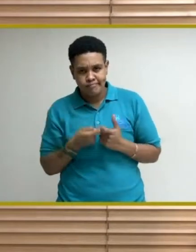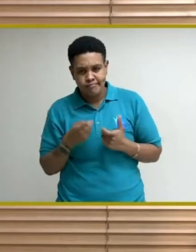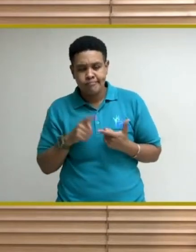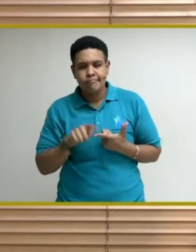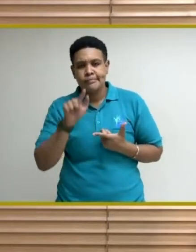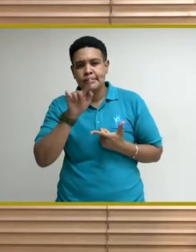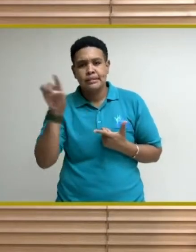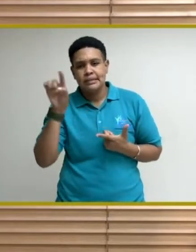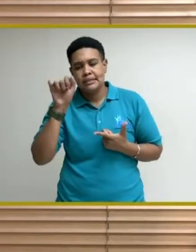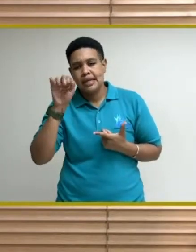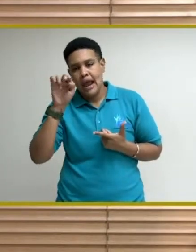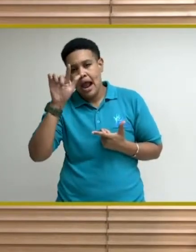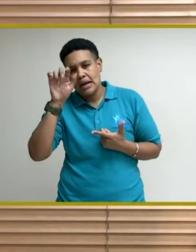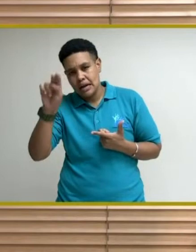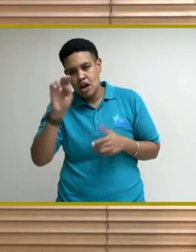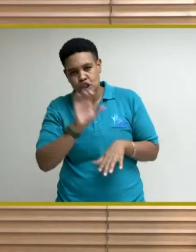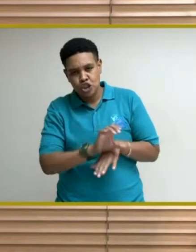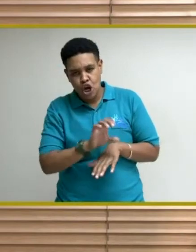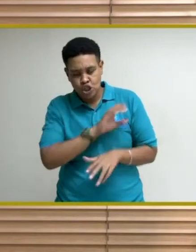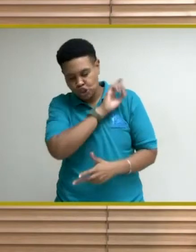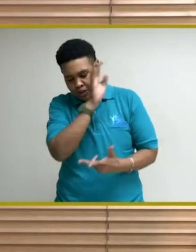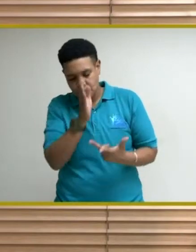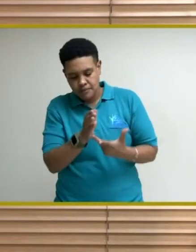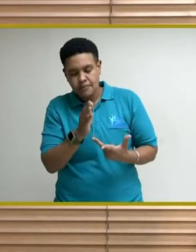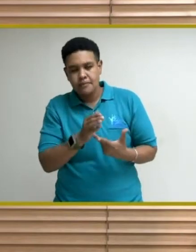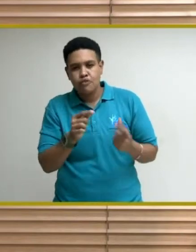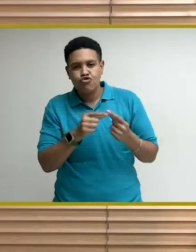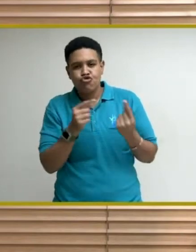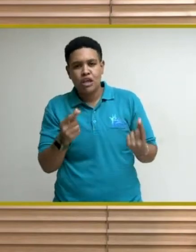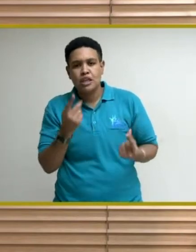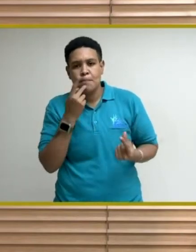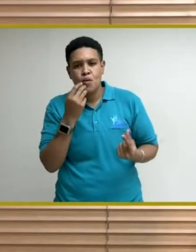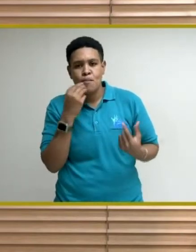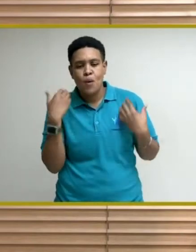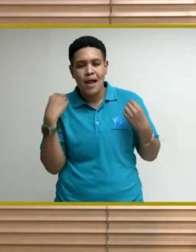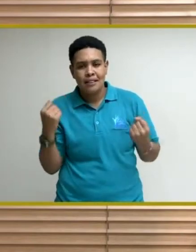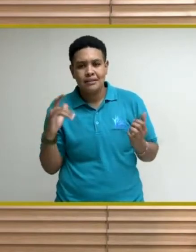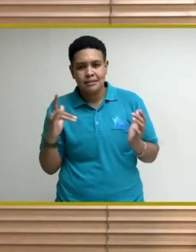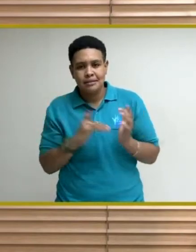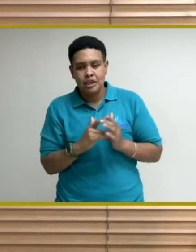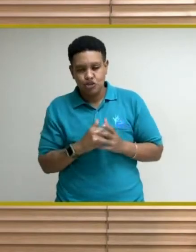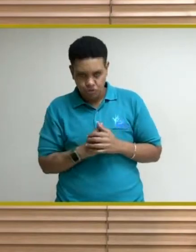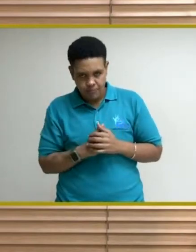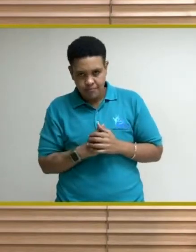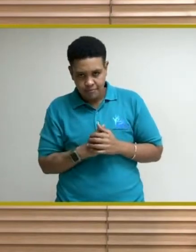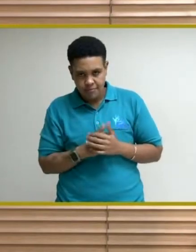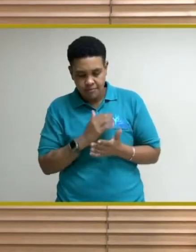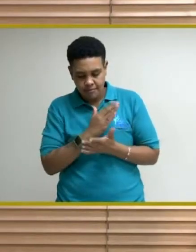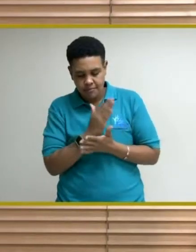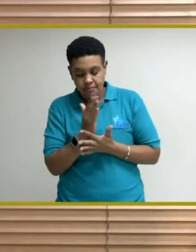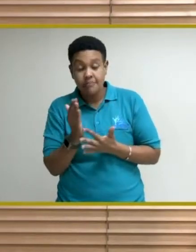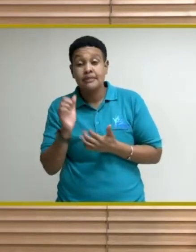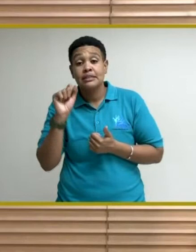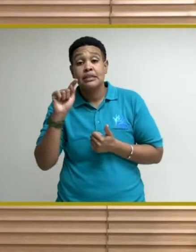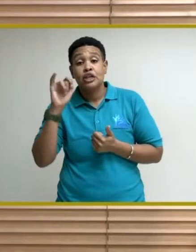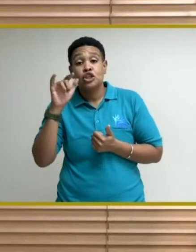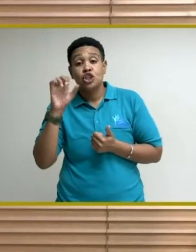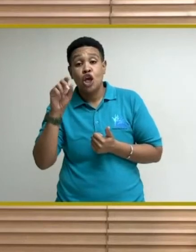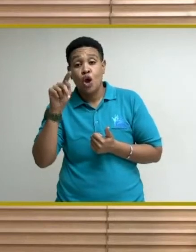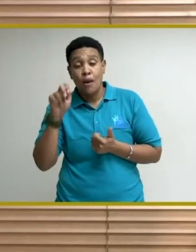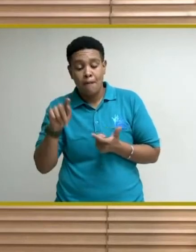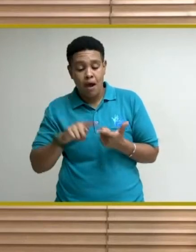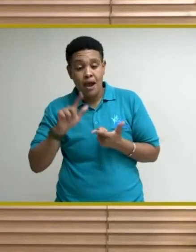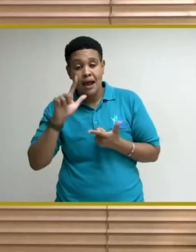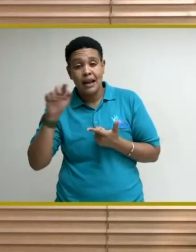Linstead Anglican Church, Greater Portmore Health Center. So that's St. Jago Park Health Center,